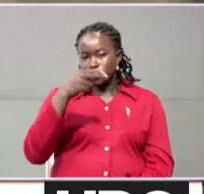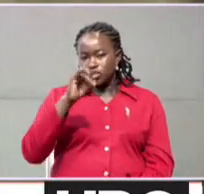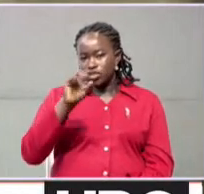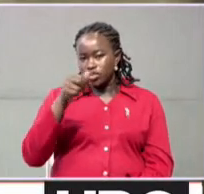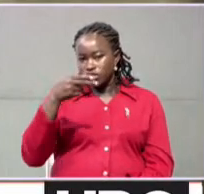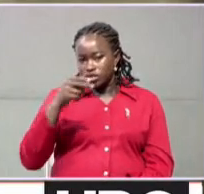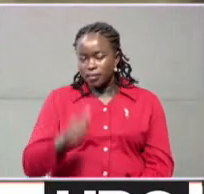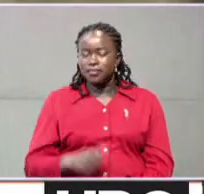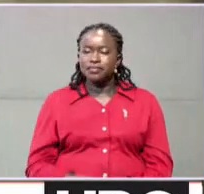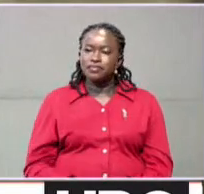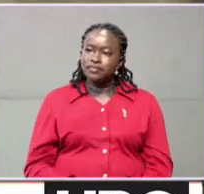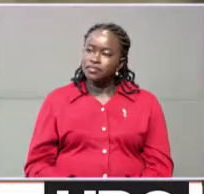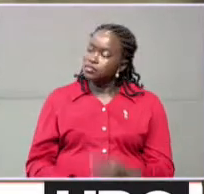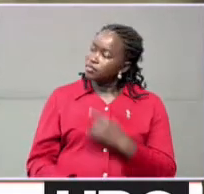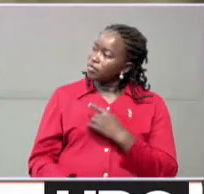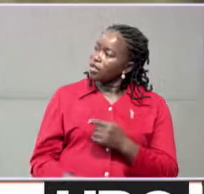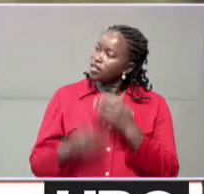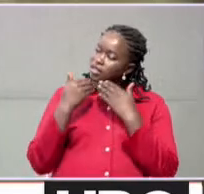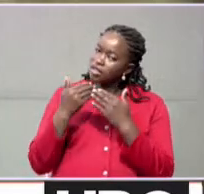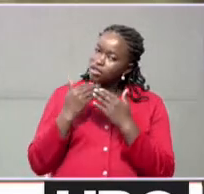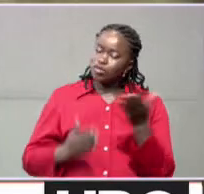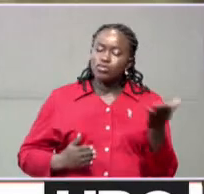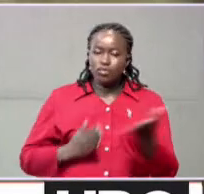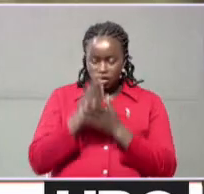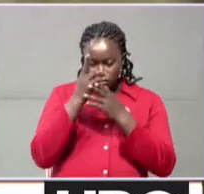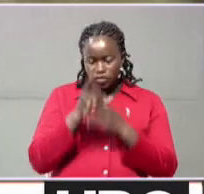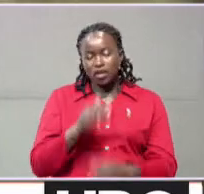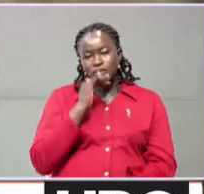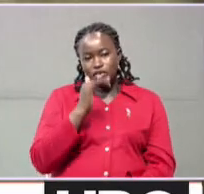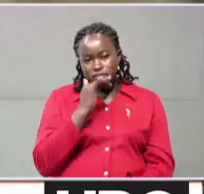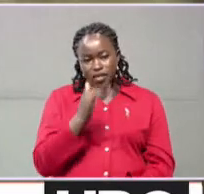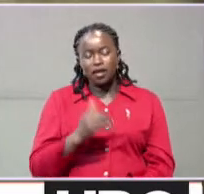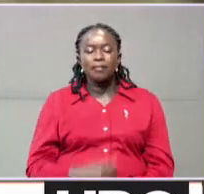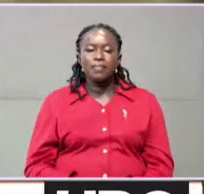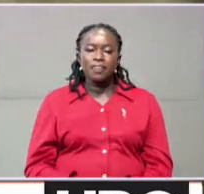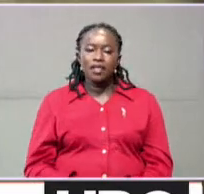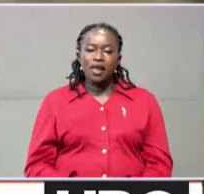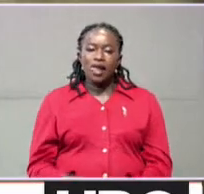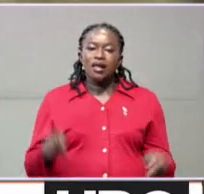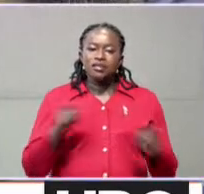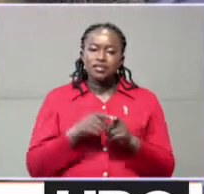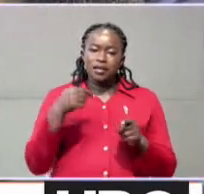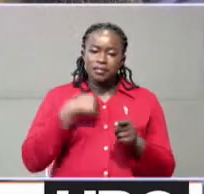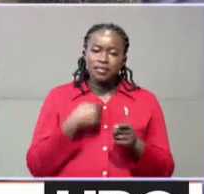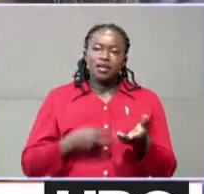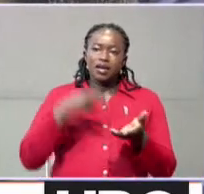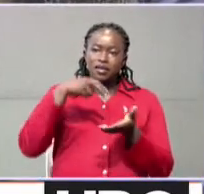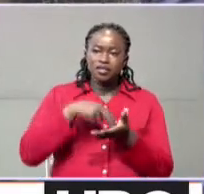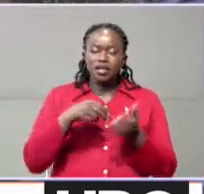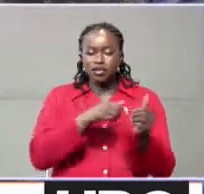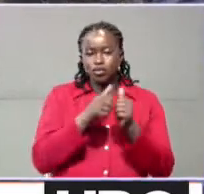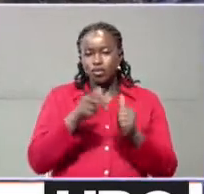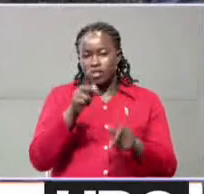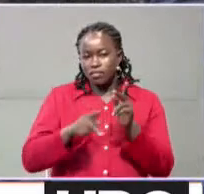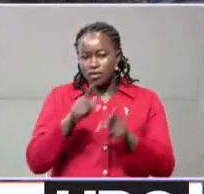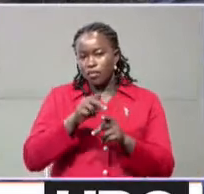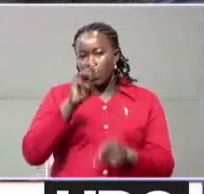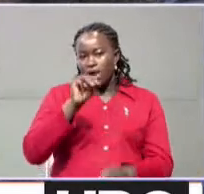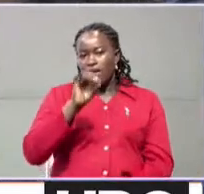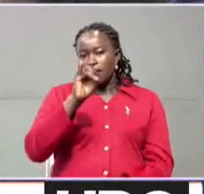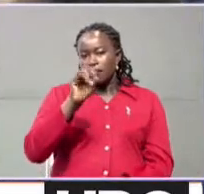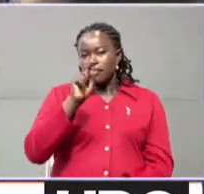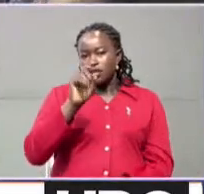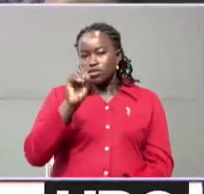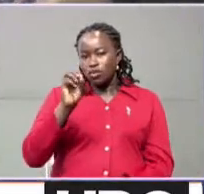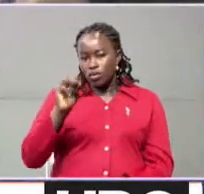thank you right honorable speaker i also stand with the people of mithuma district condor